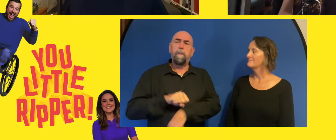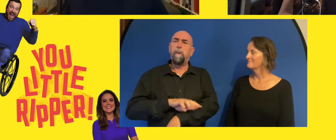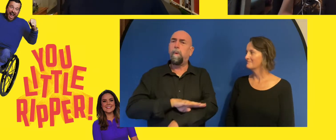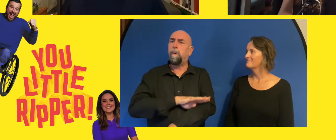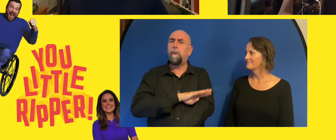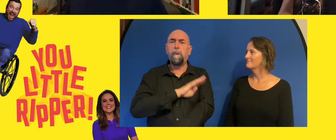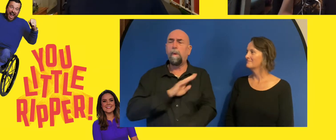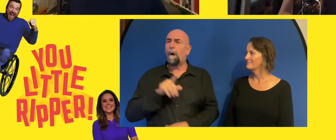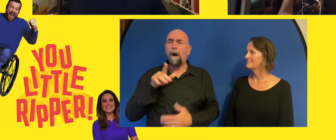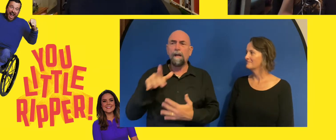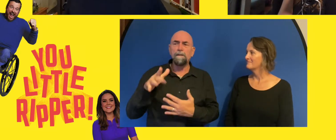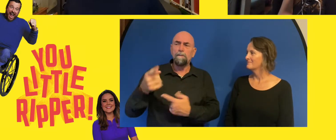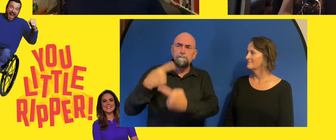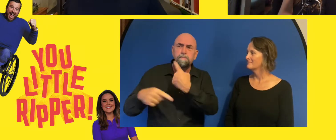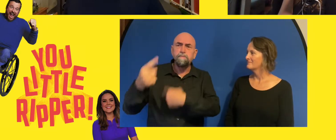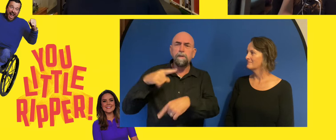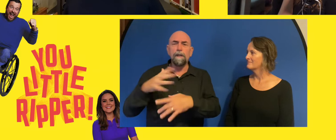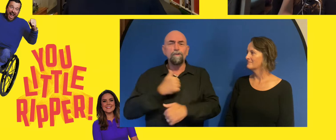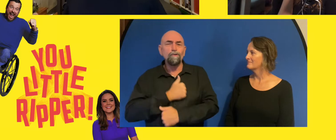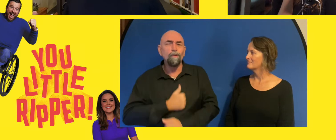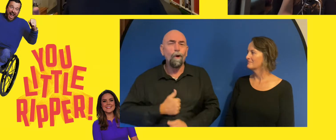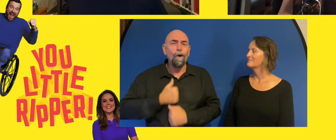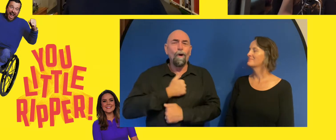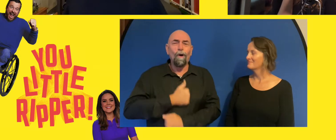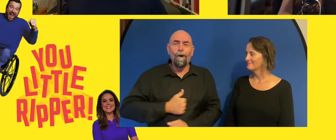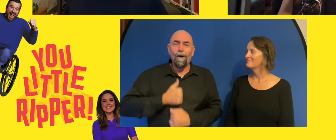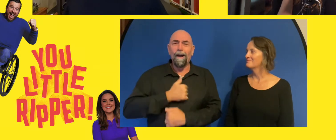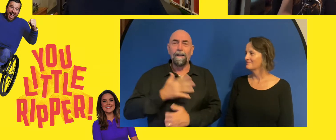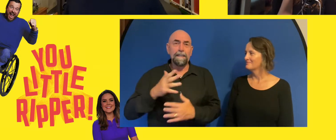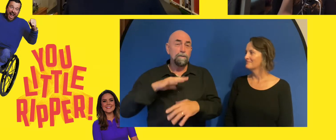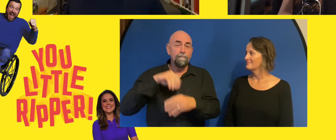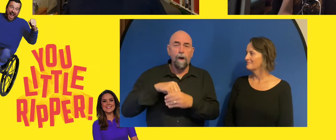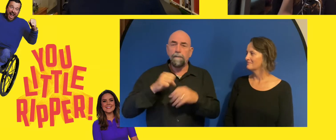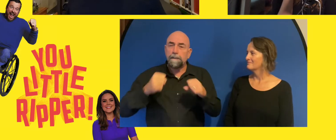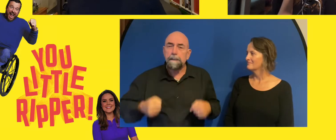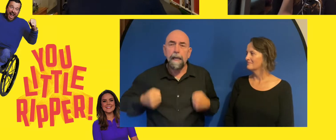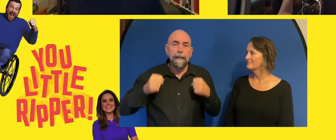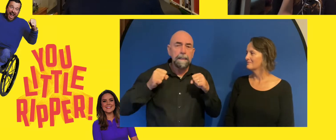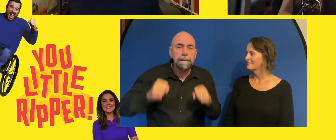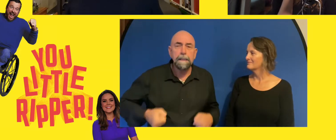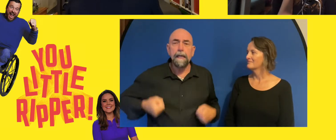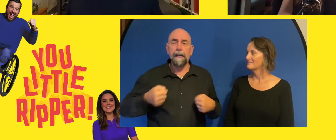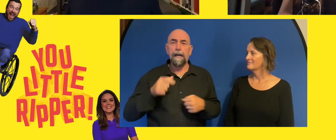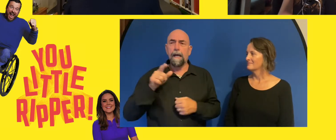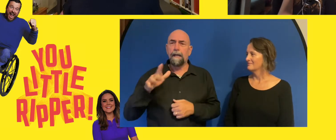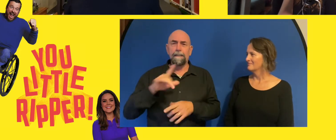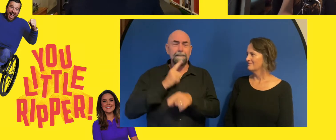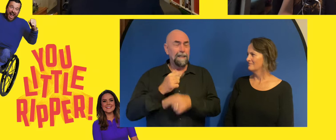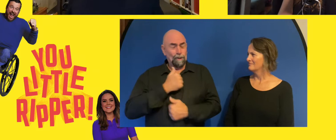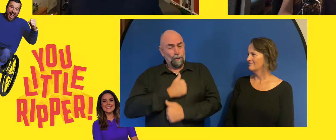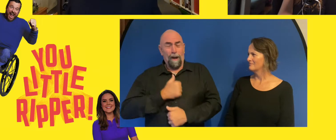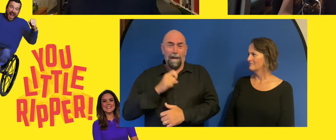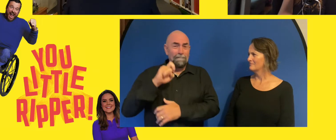He referred to his enjoyment level of skiing. He said he's had the most fun he's ever had skiing